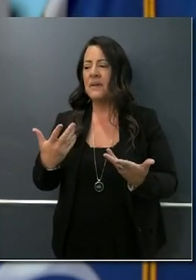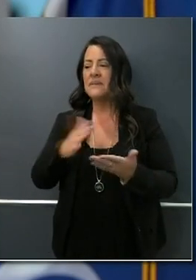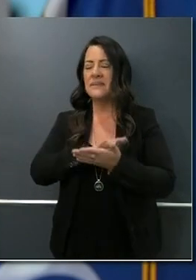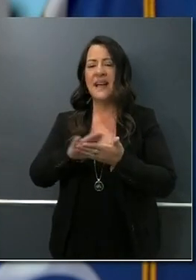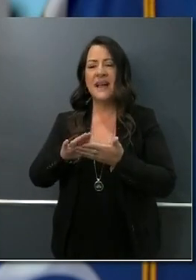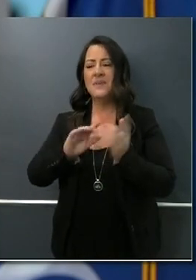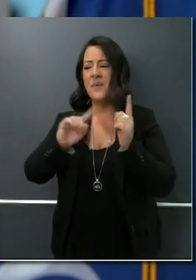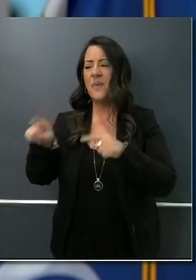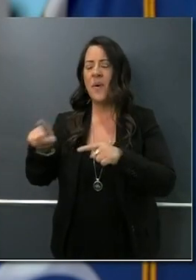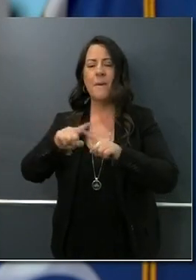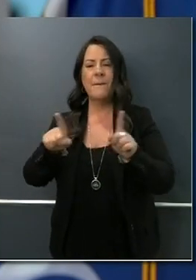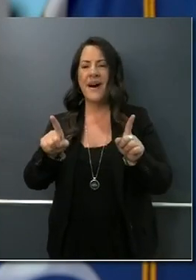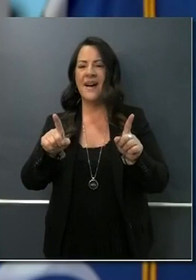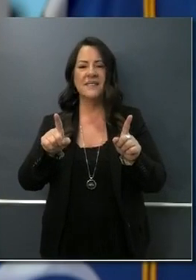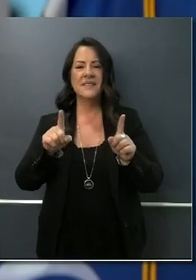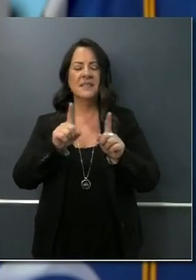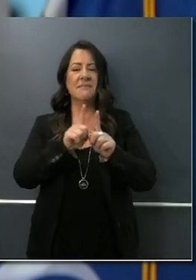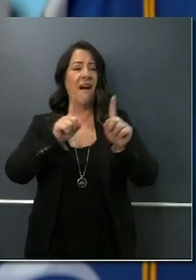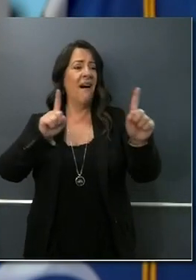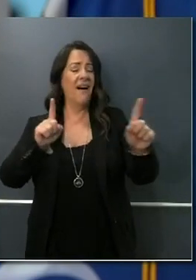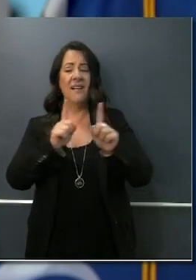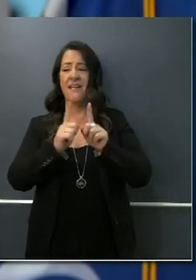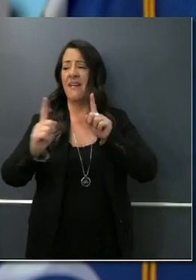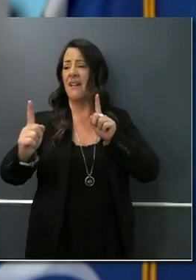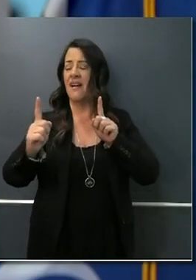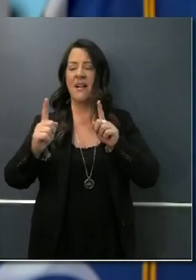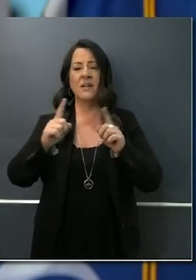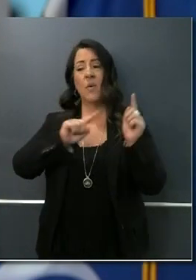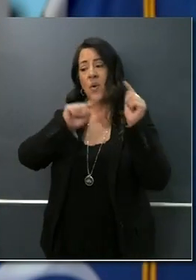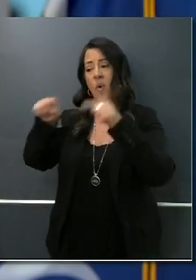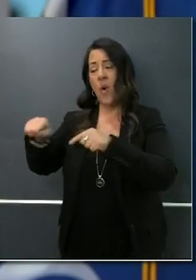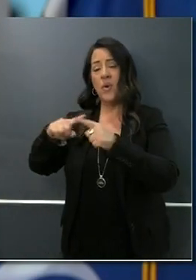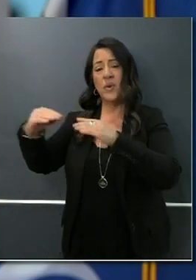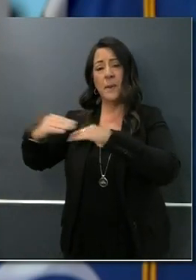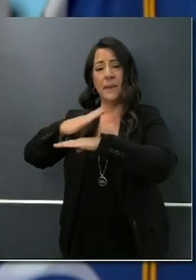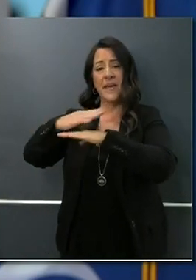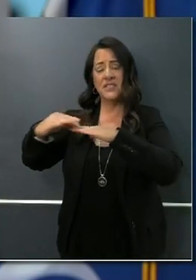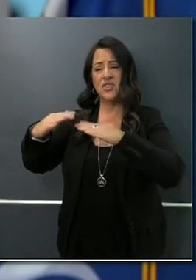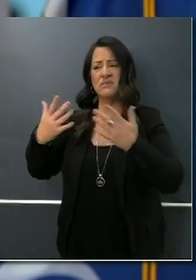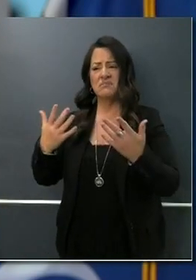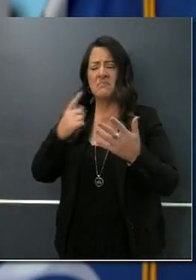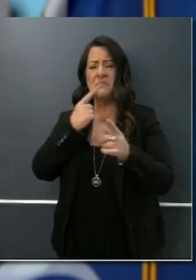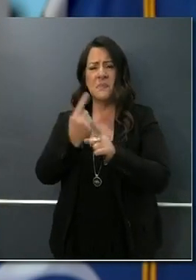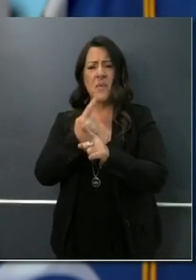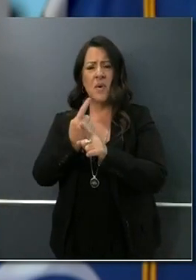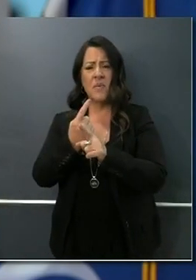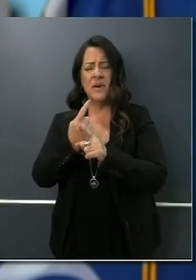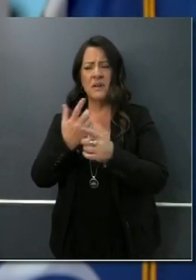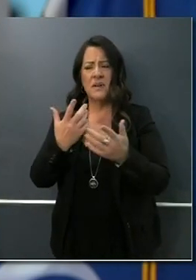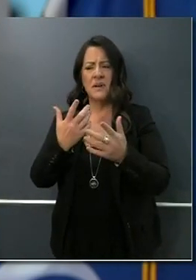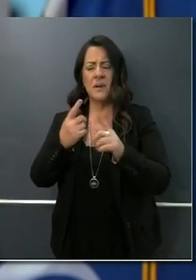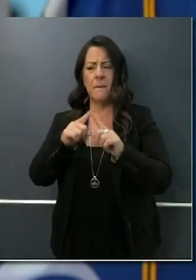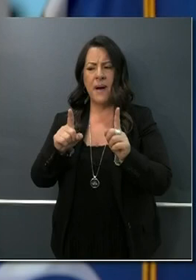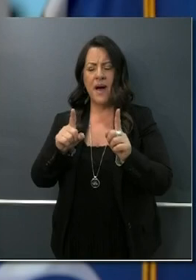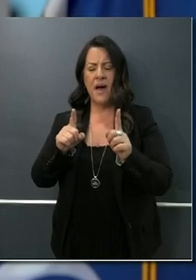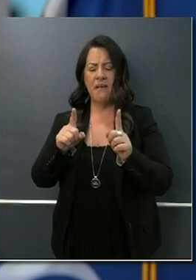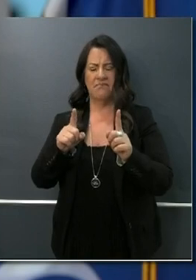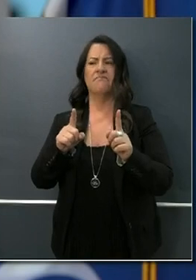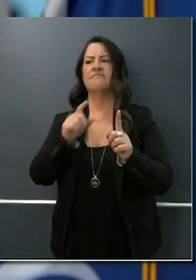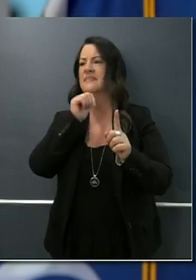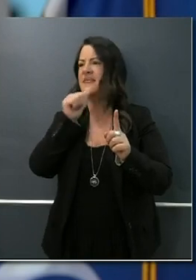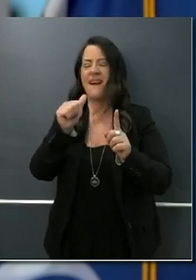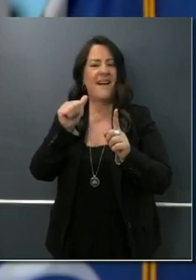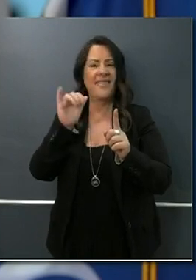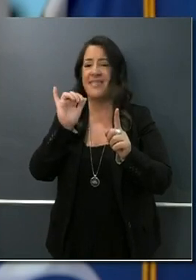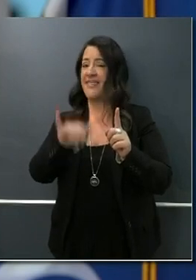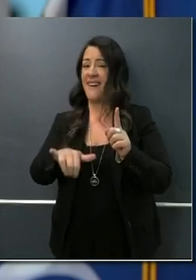were advanced, the physical distancing, the social distancing on those beaches was appropriate. You didn't see those images in LA